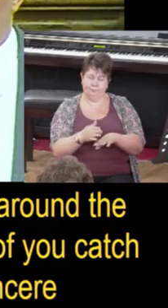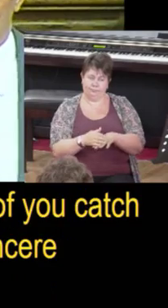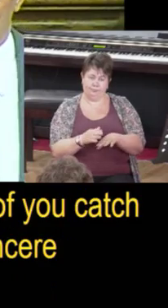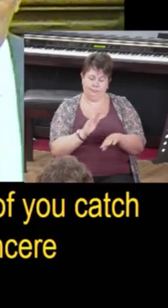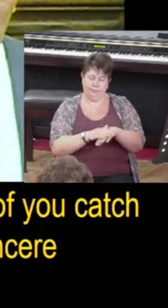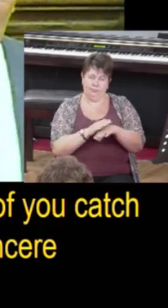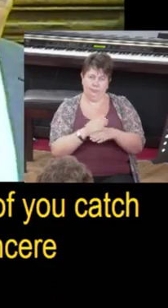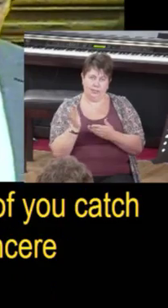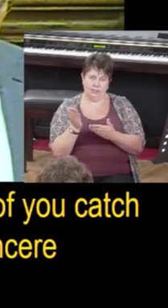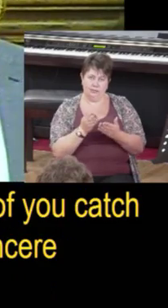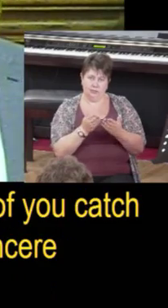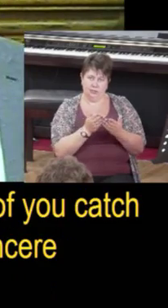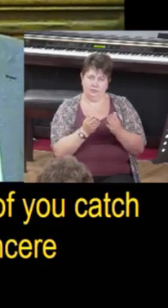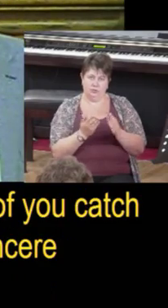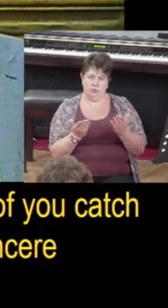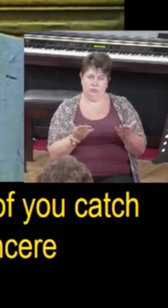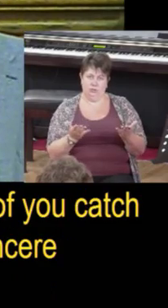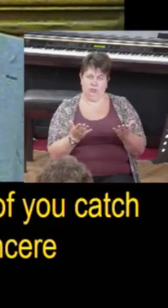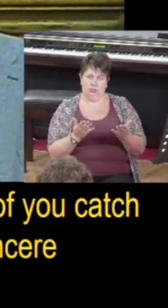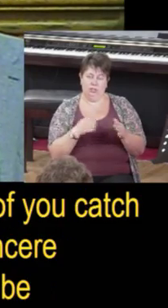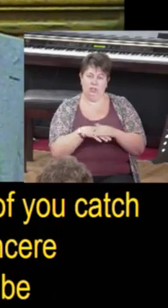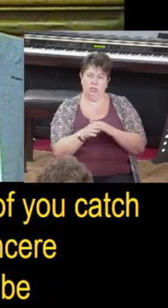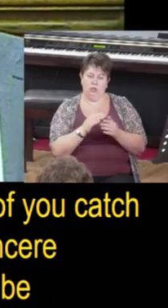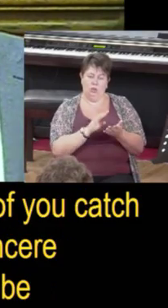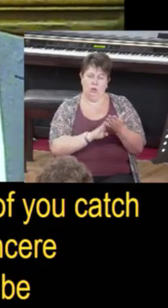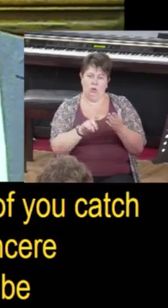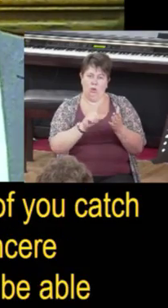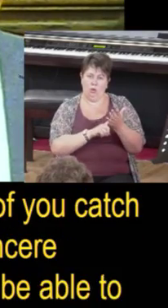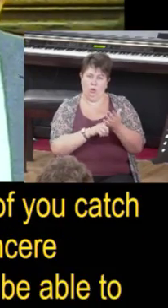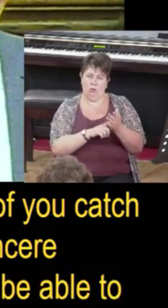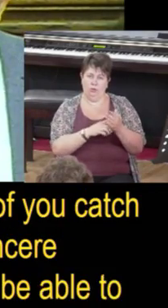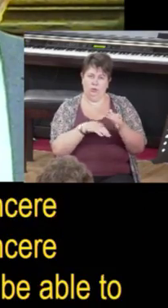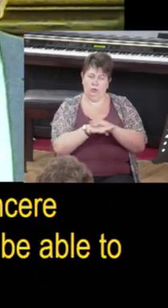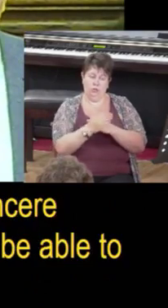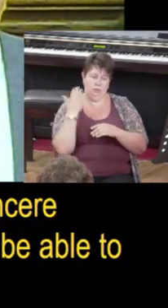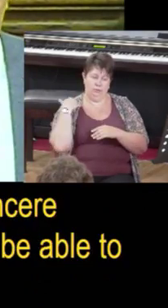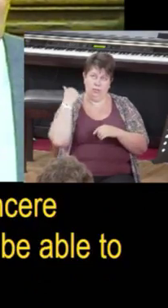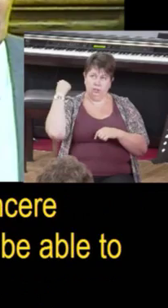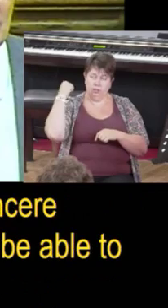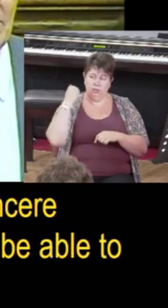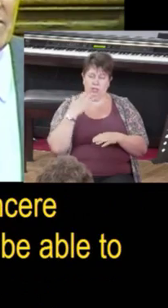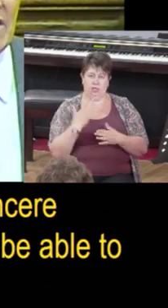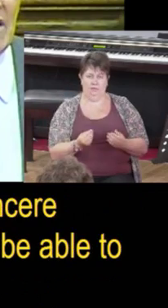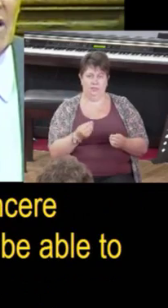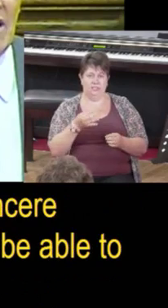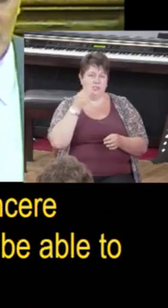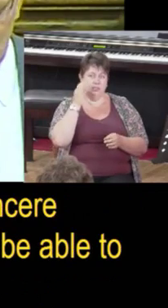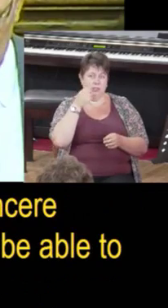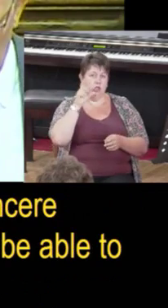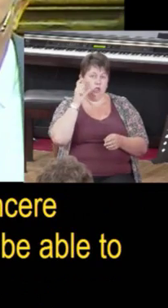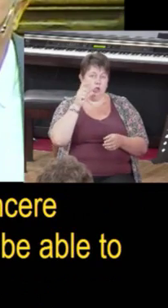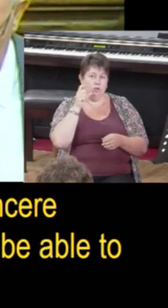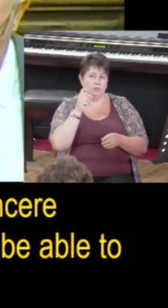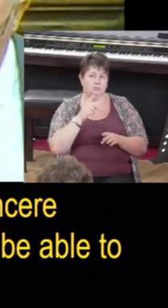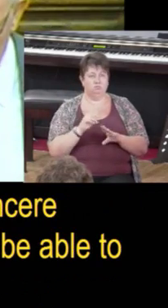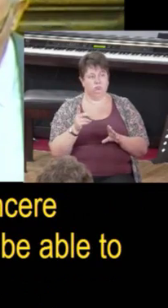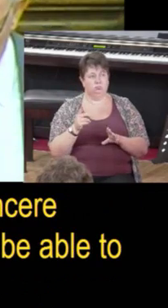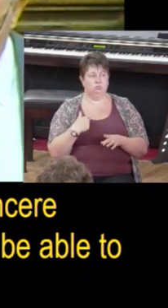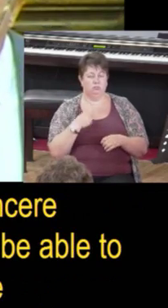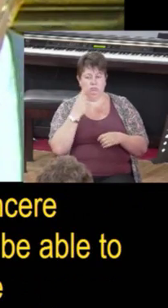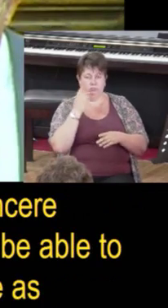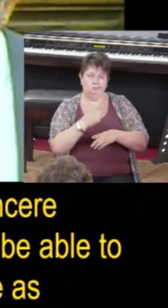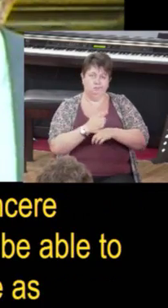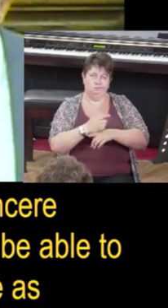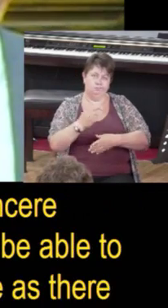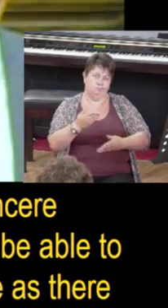morning, because in the large hall there's an opportunity to share in tea and coffee and further fellowship. And while you're there,